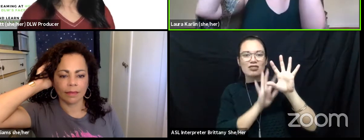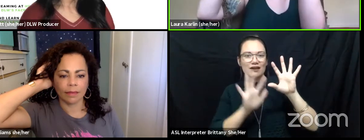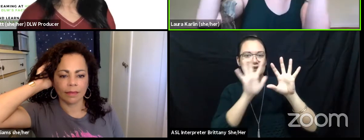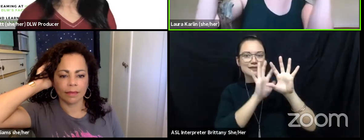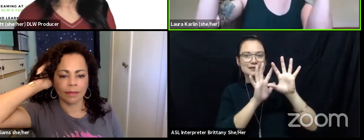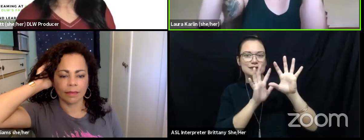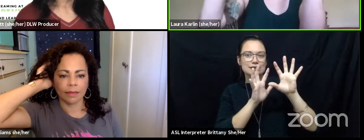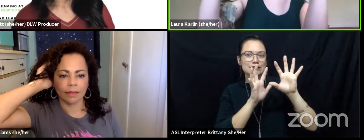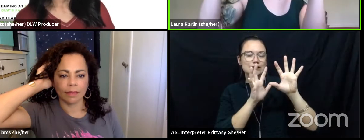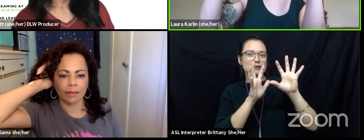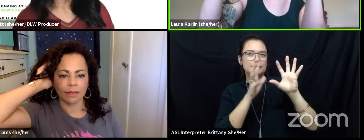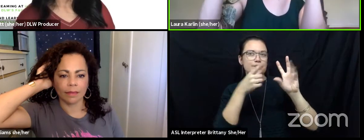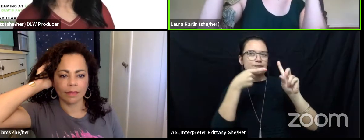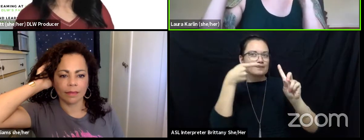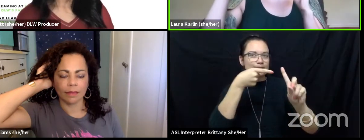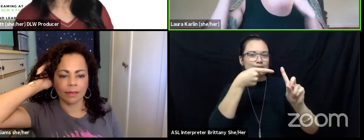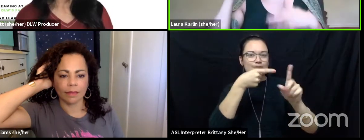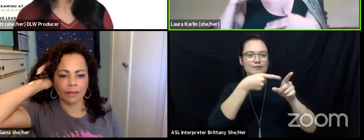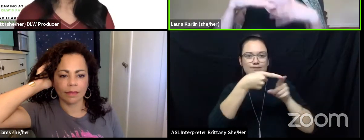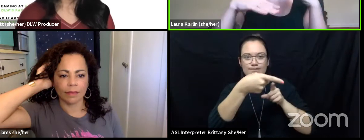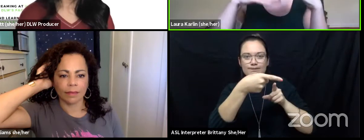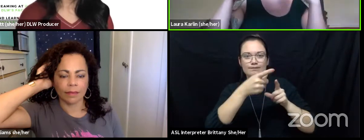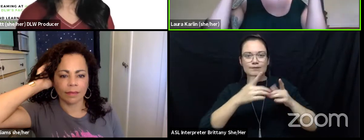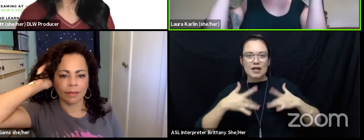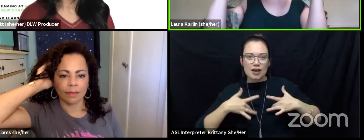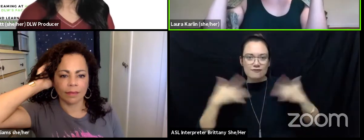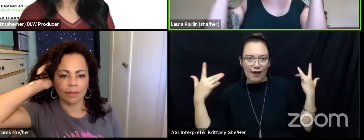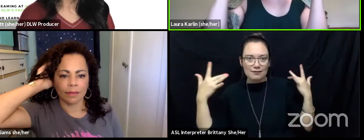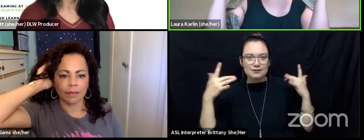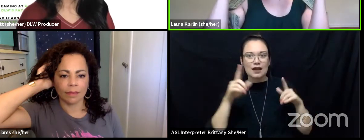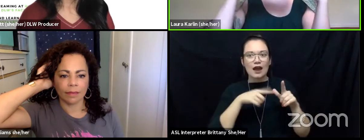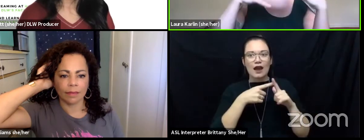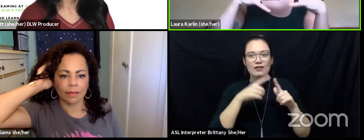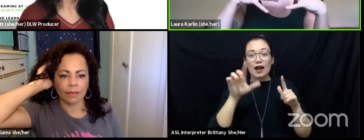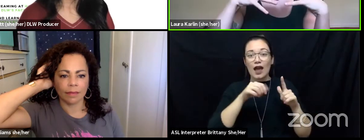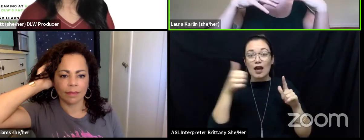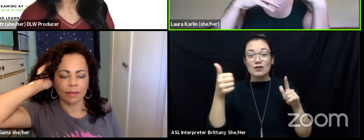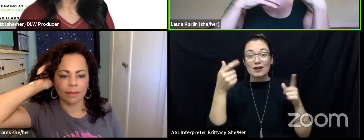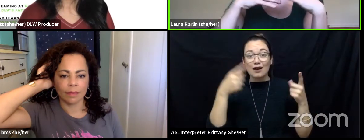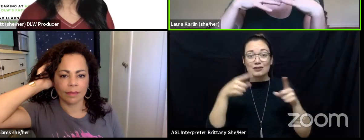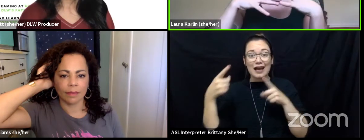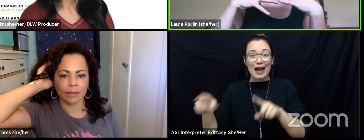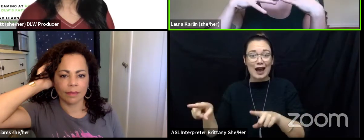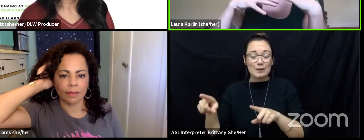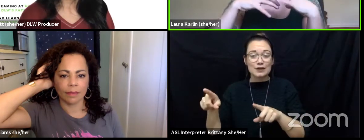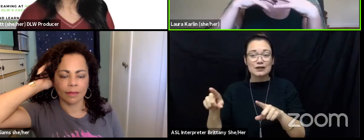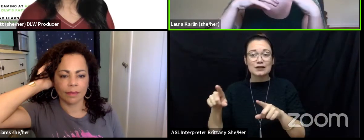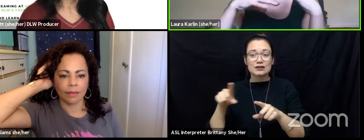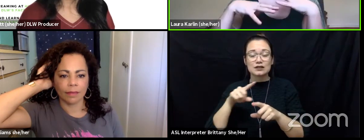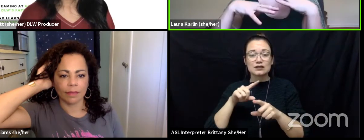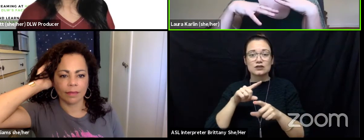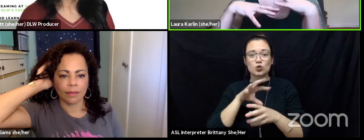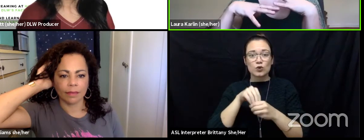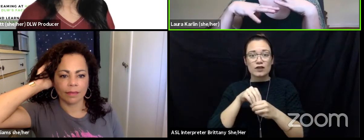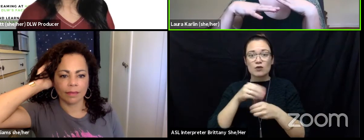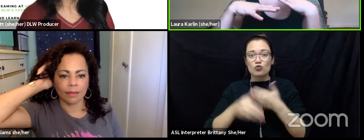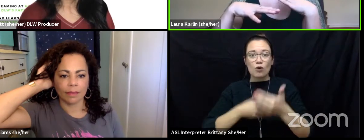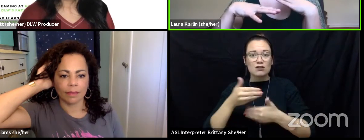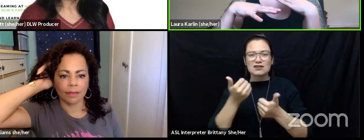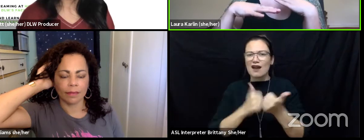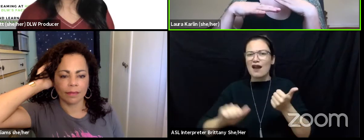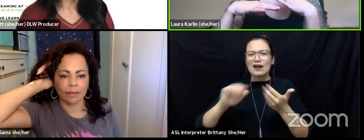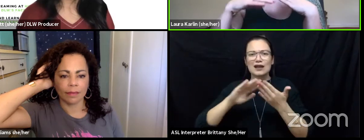this main event. And that everything else that happens in the process, any community engagement